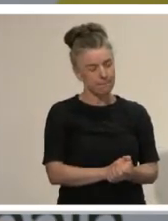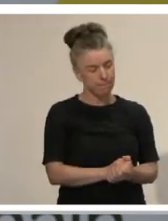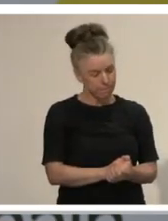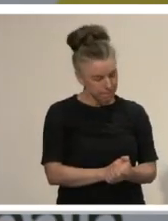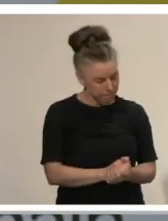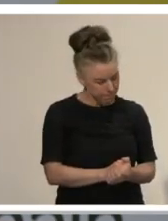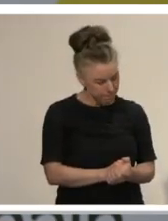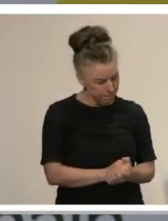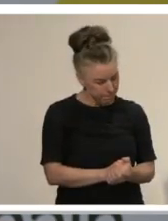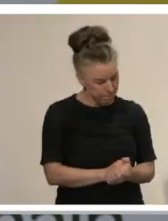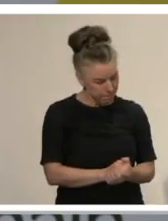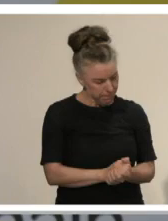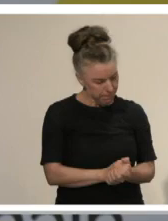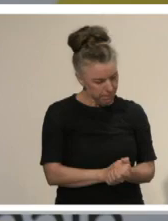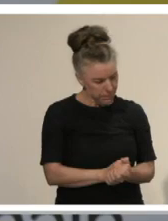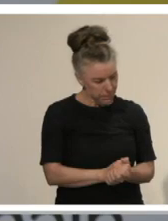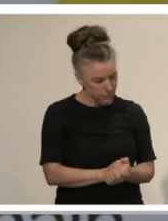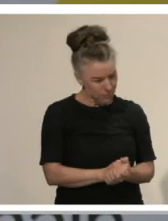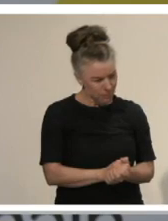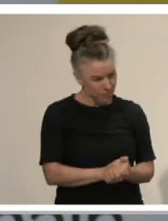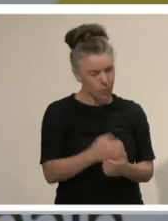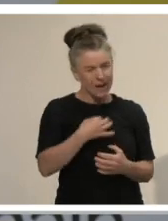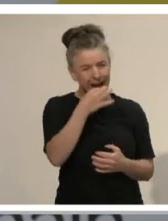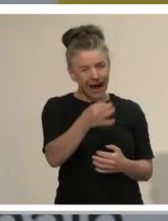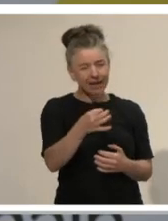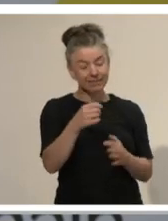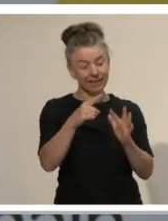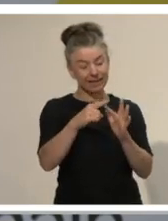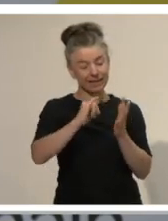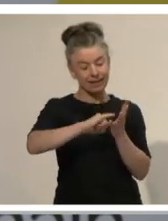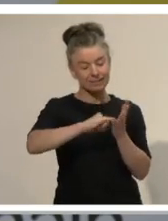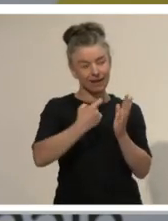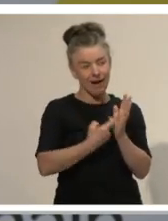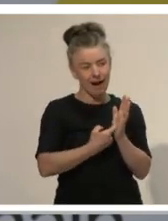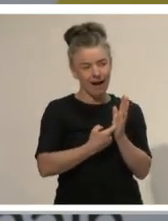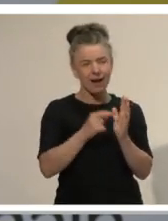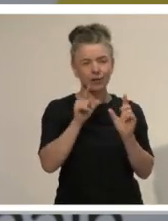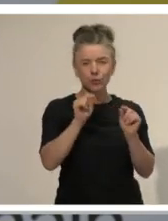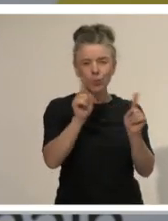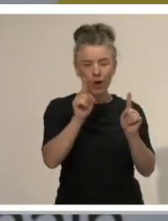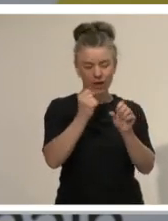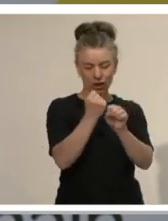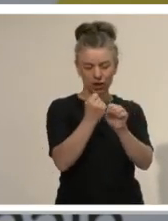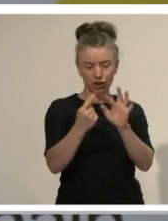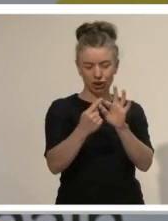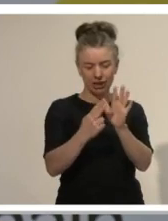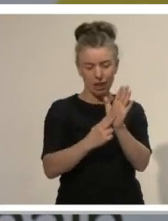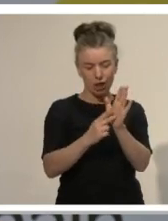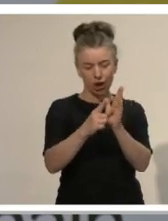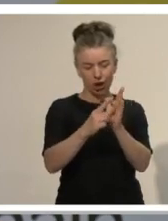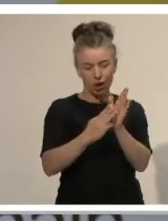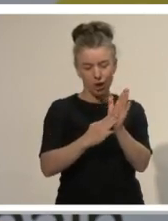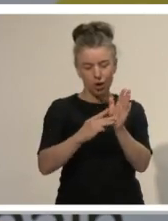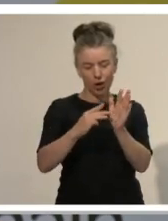we're doing is we are asking ESR to do the genome sequence on some of these to find out what